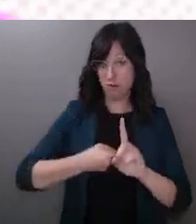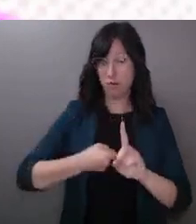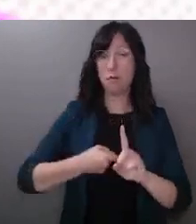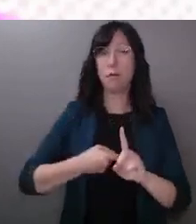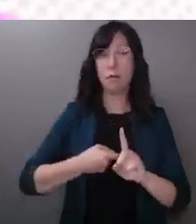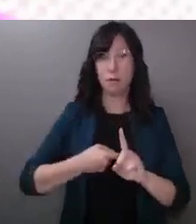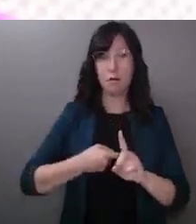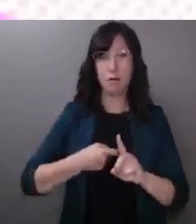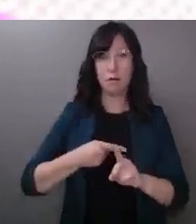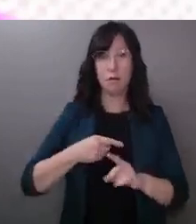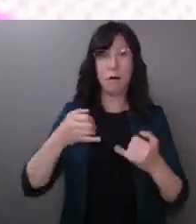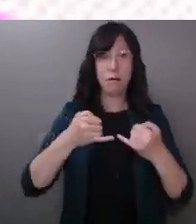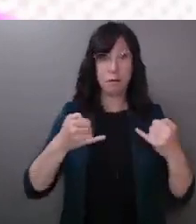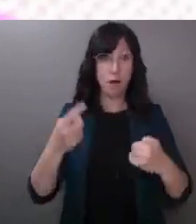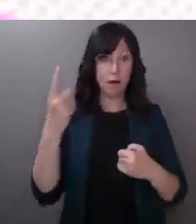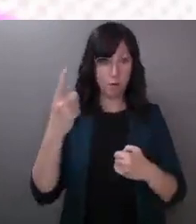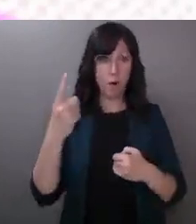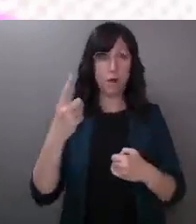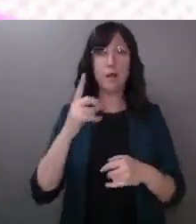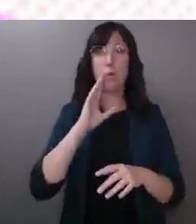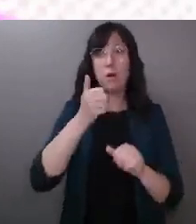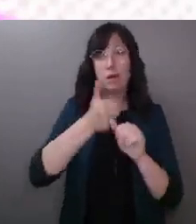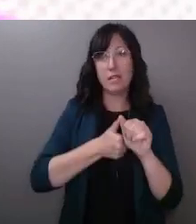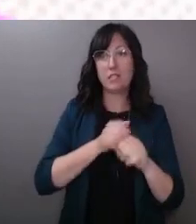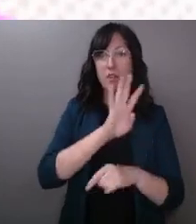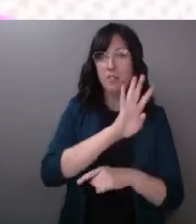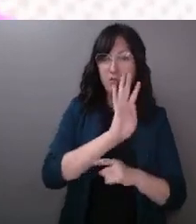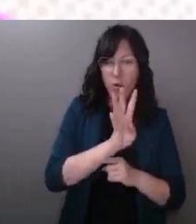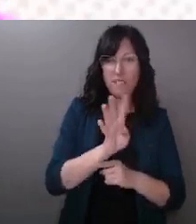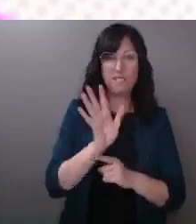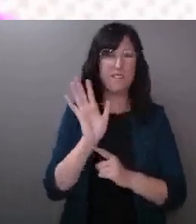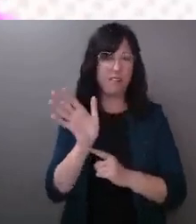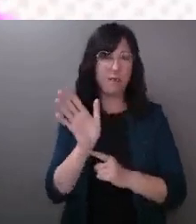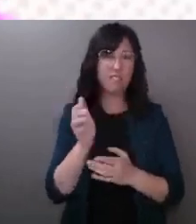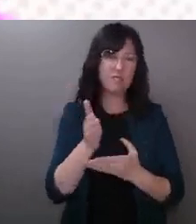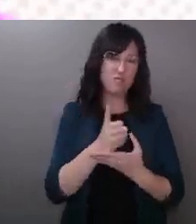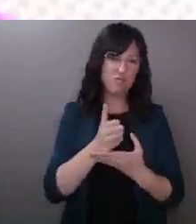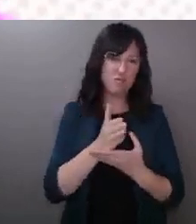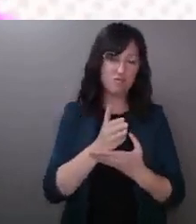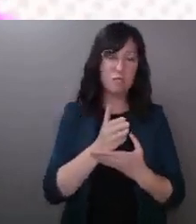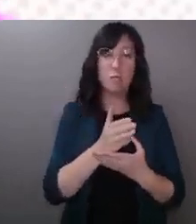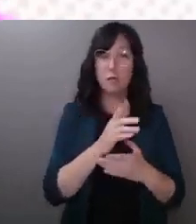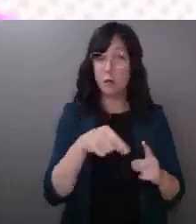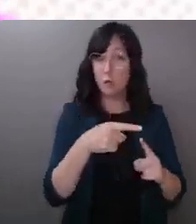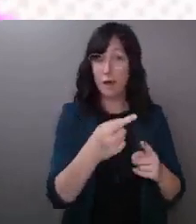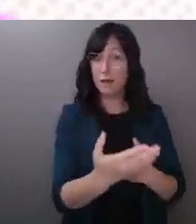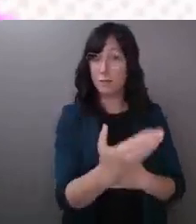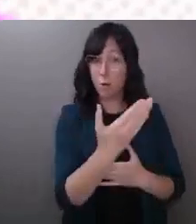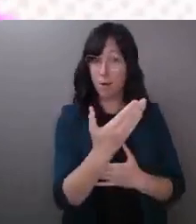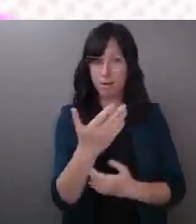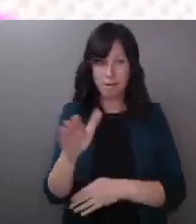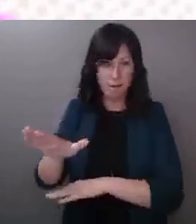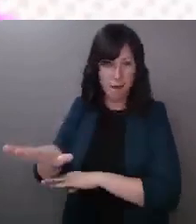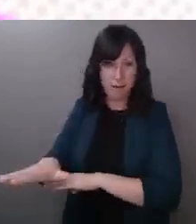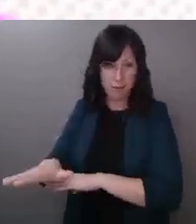expect Line 1 to operate every 4 to 5 minutes during the morning and afternoon peak